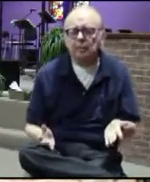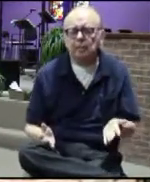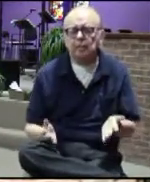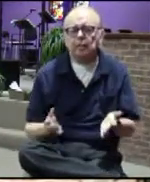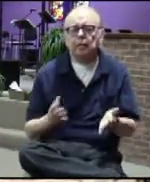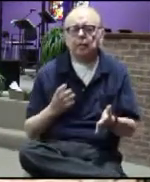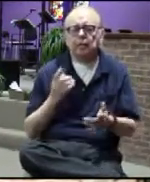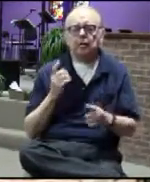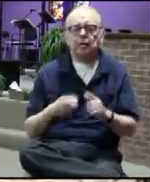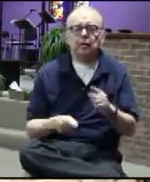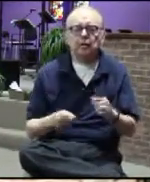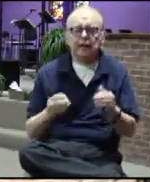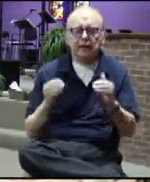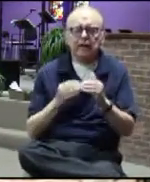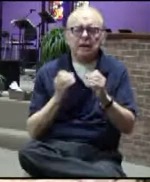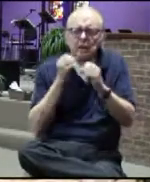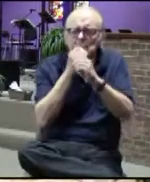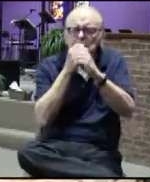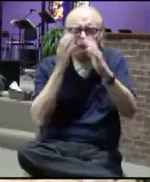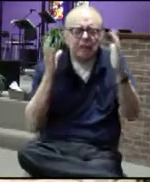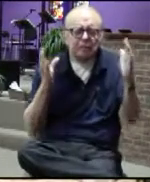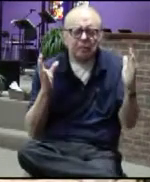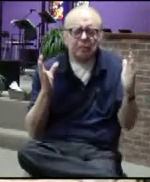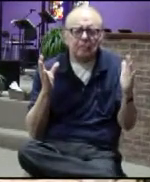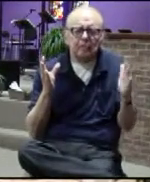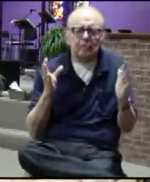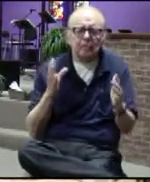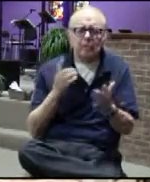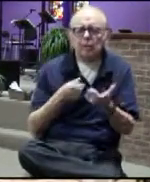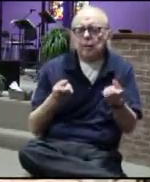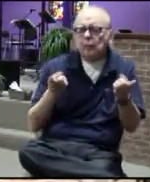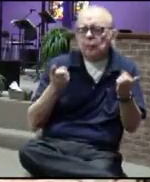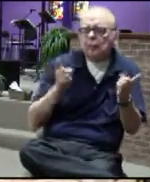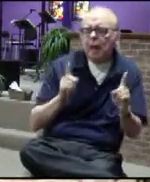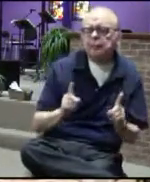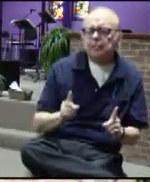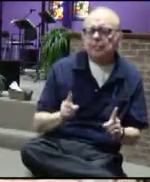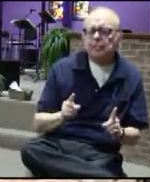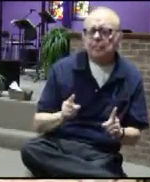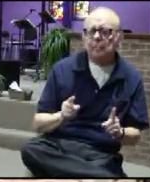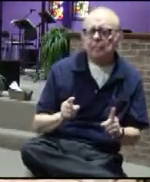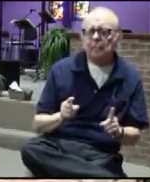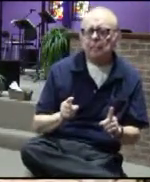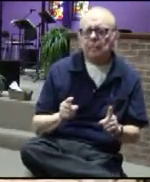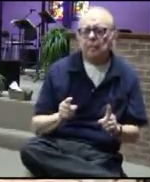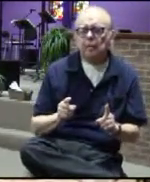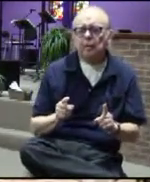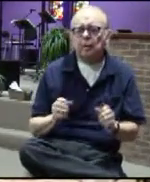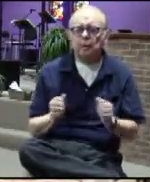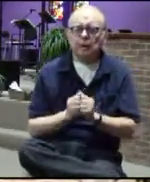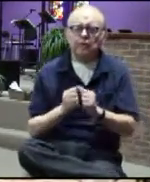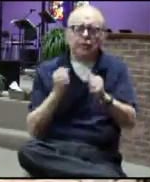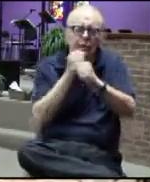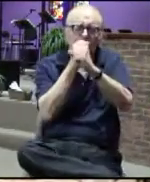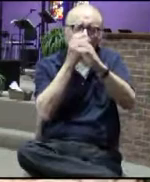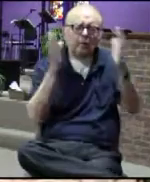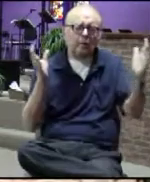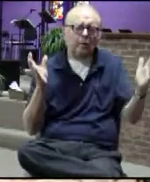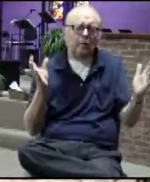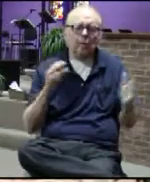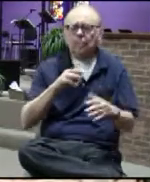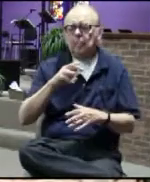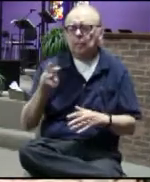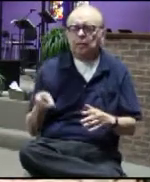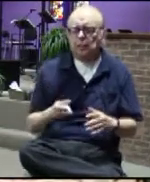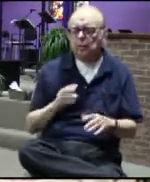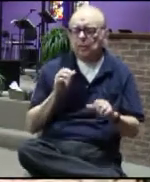And they can't even imagine. And so what happens is, with the imagination welcoming